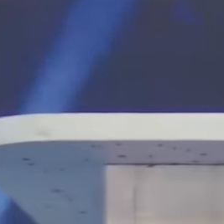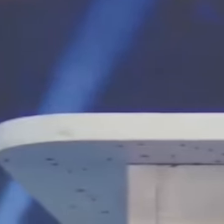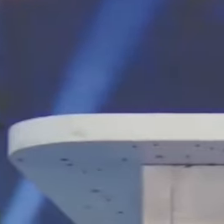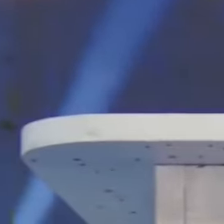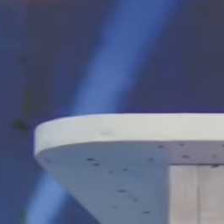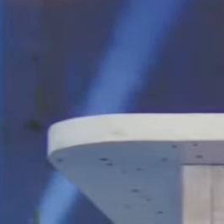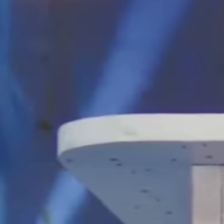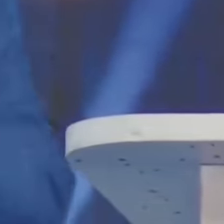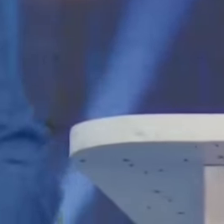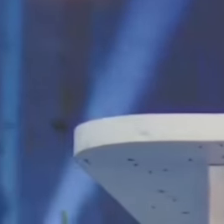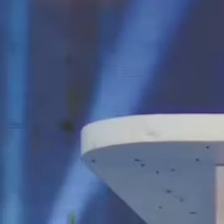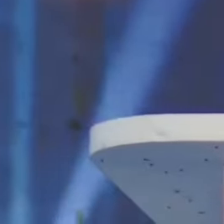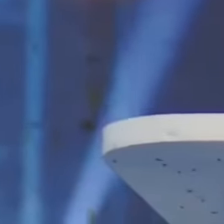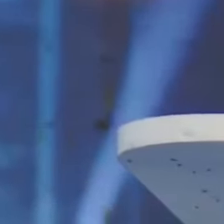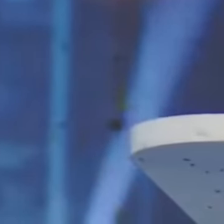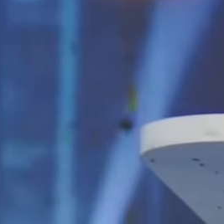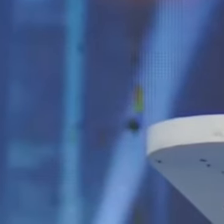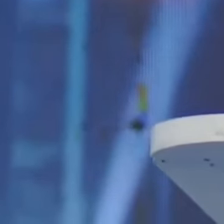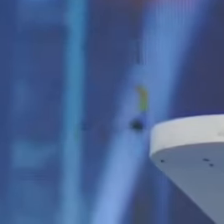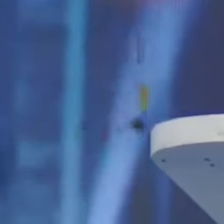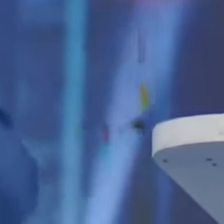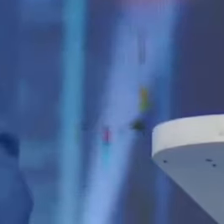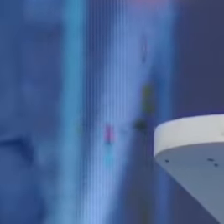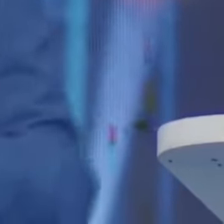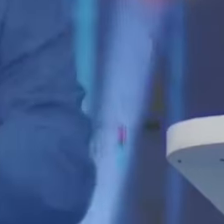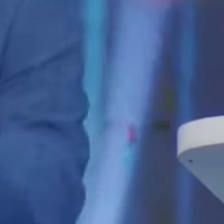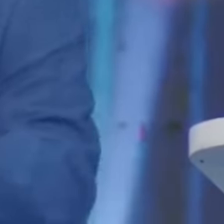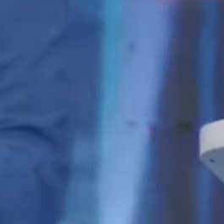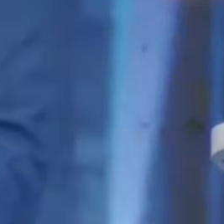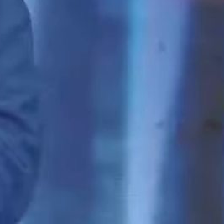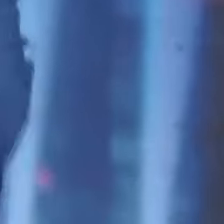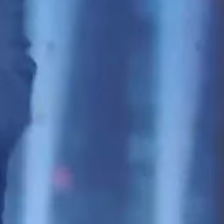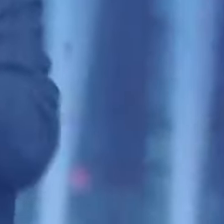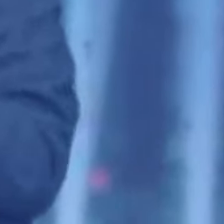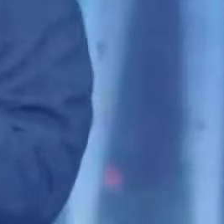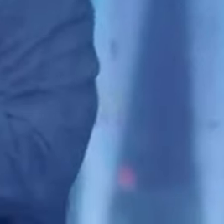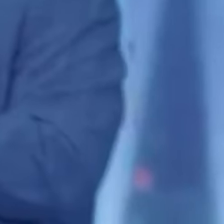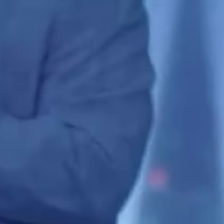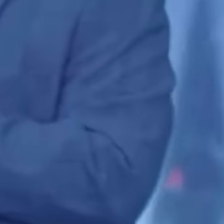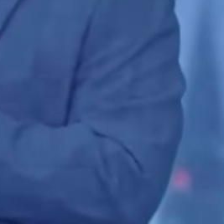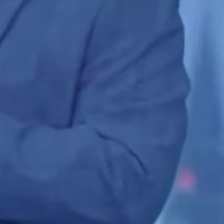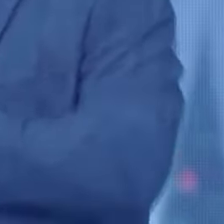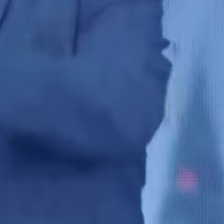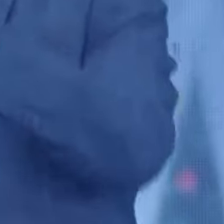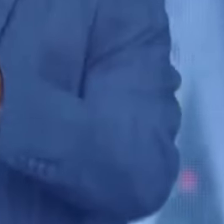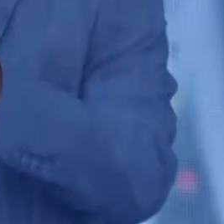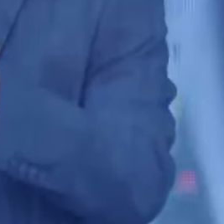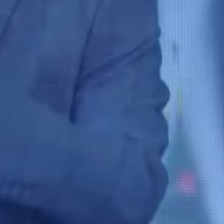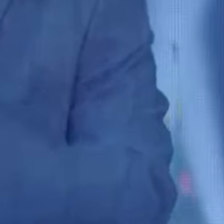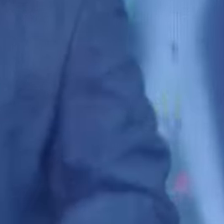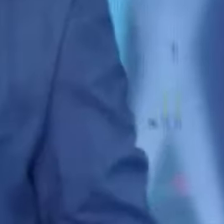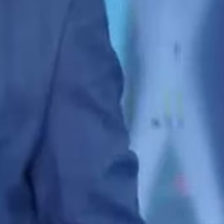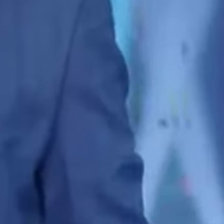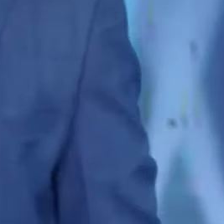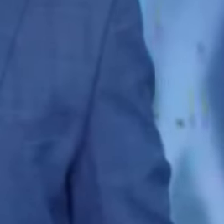how to move on. Let me give you an illustration. Now, it's all the experiences of the past, they're